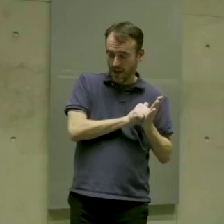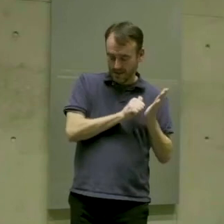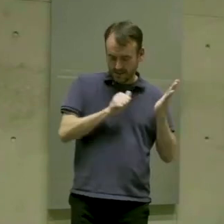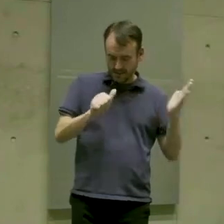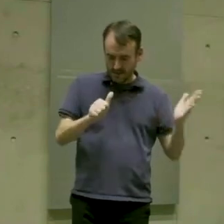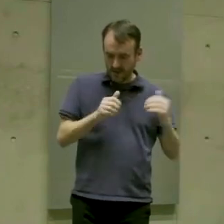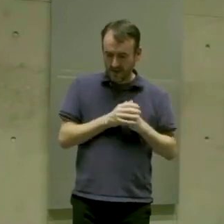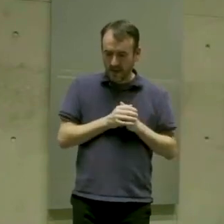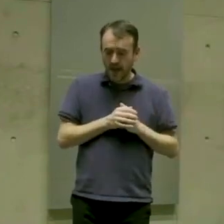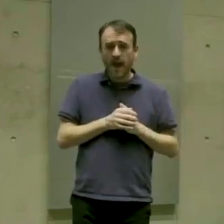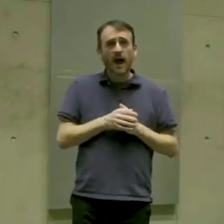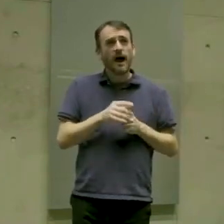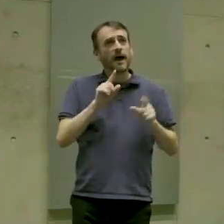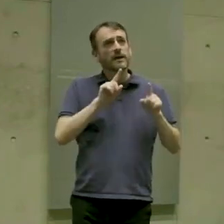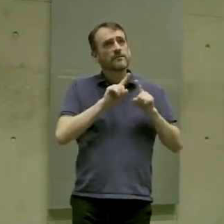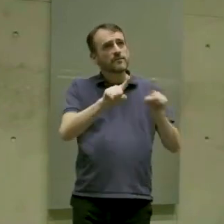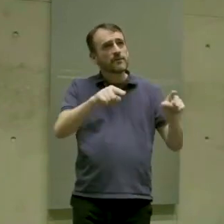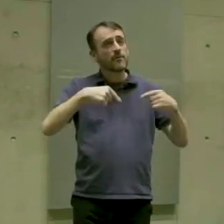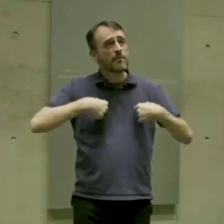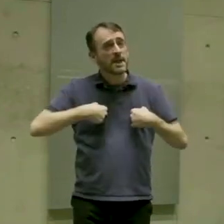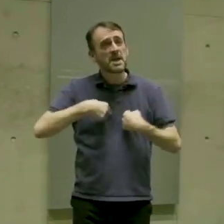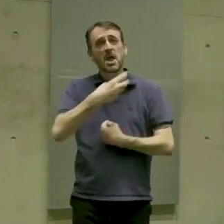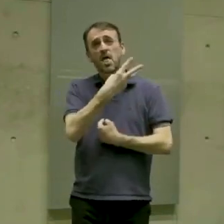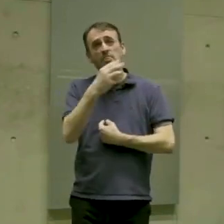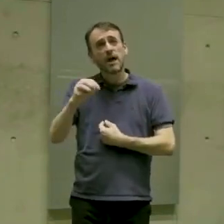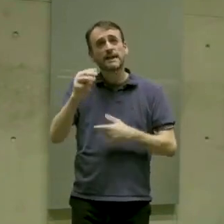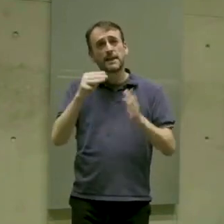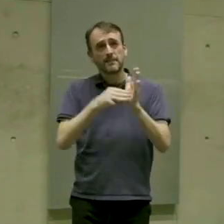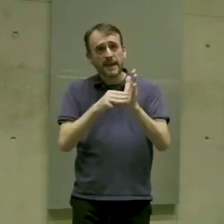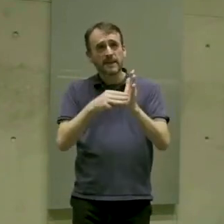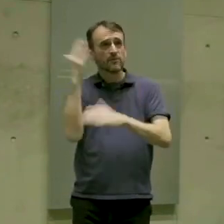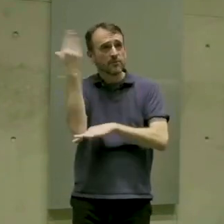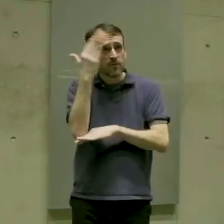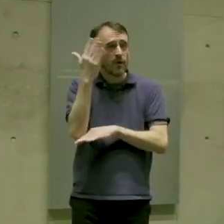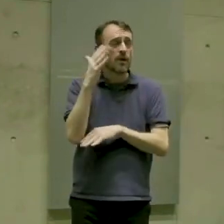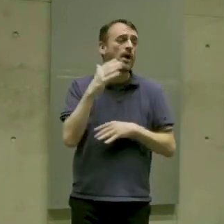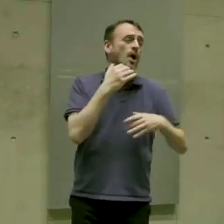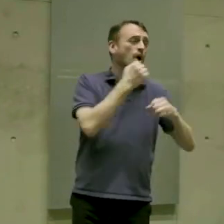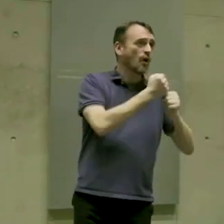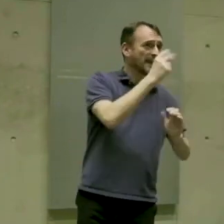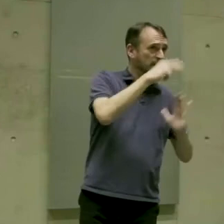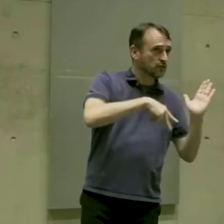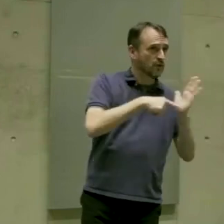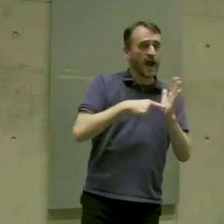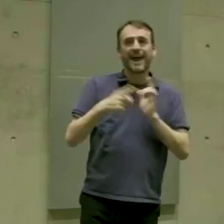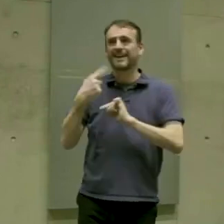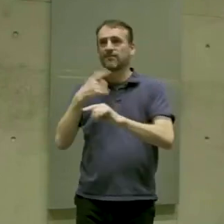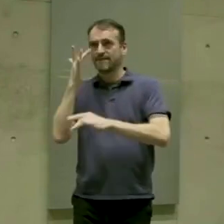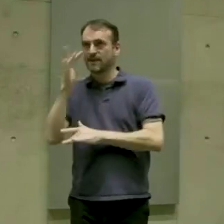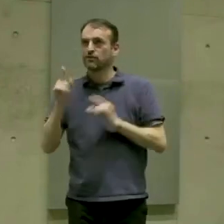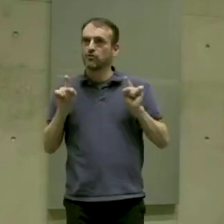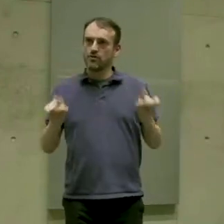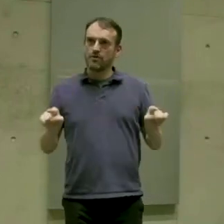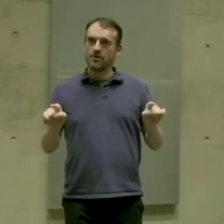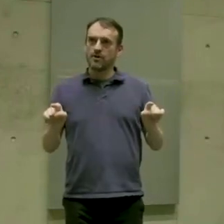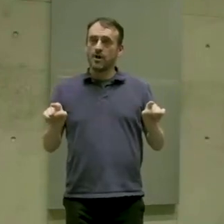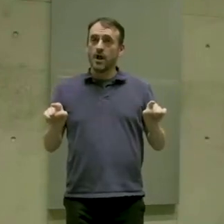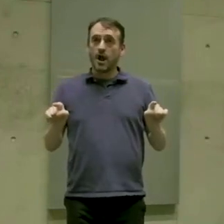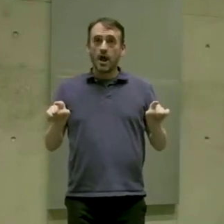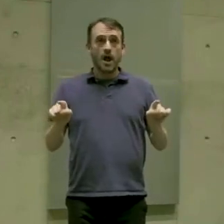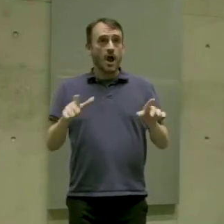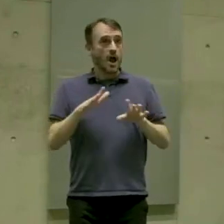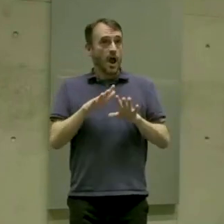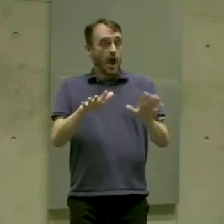the sea and speaking for 30 minutes about Gothic literature and interactive fiction, but I don't actually think that there's anything unique in